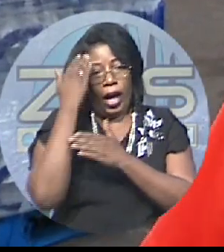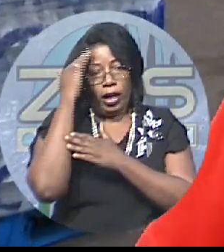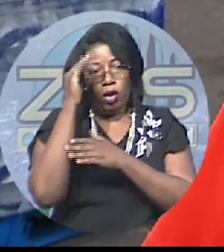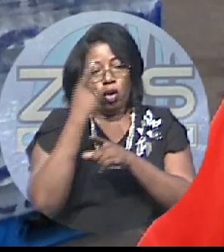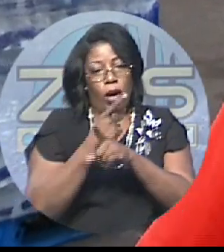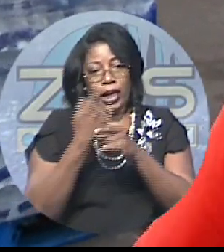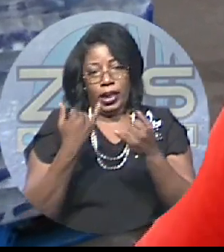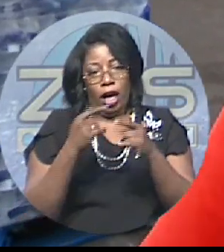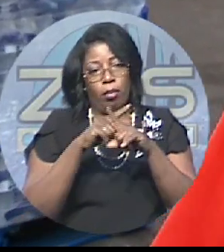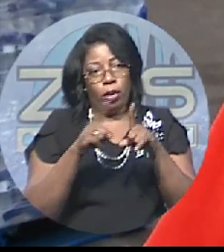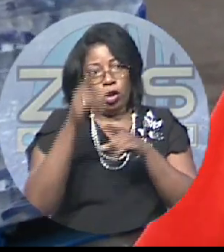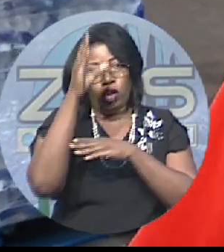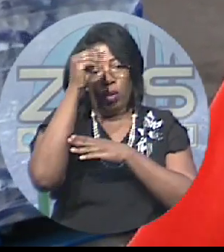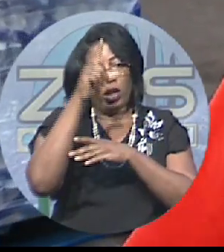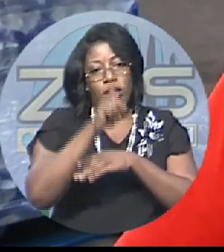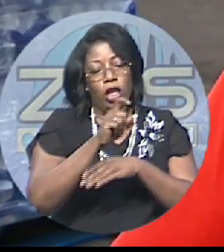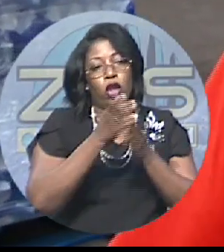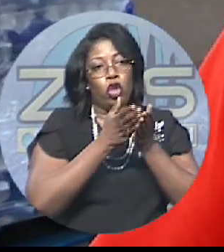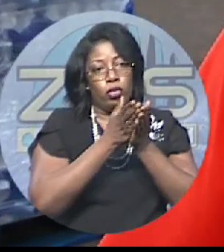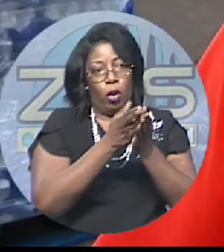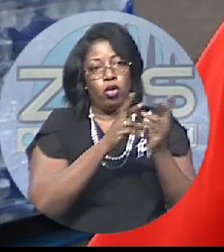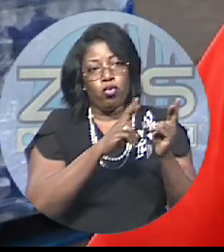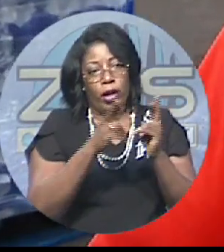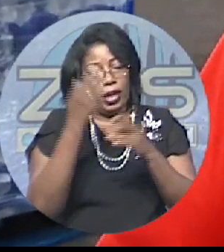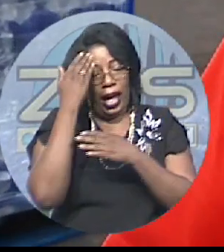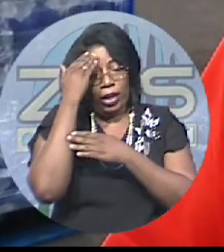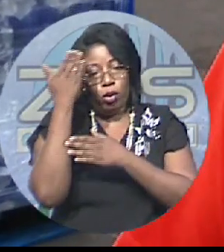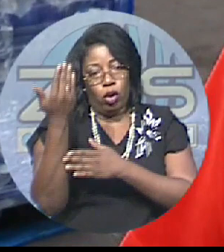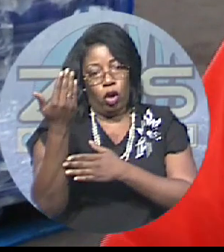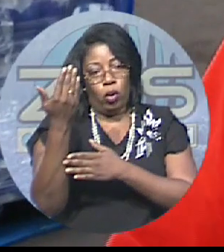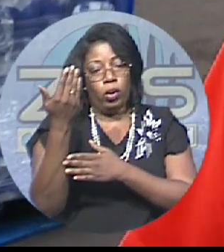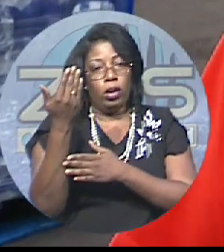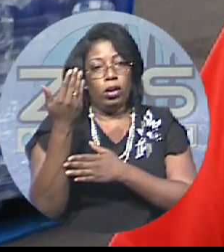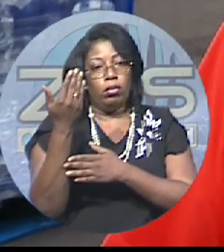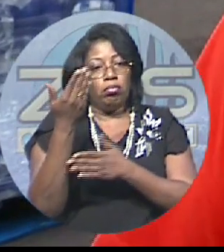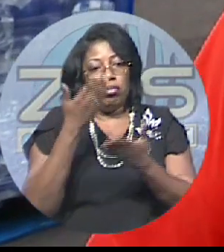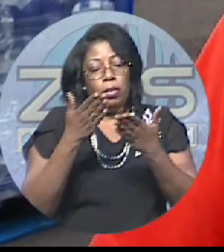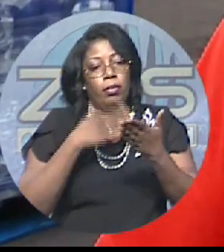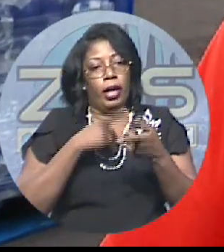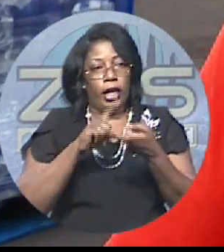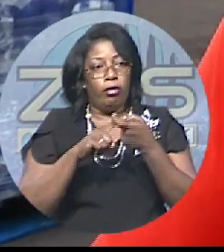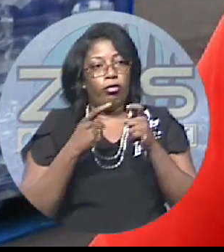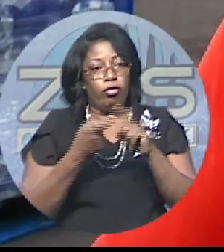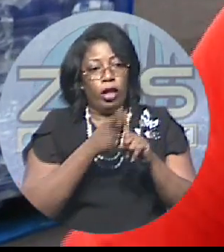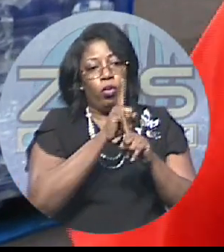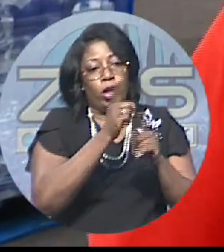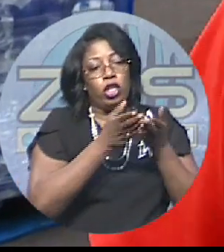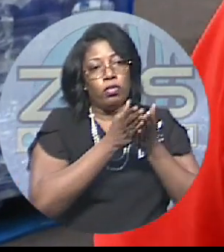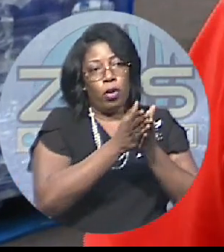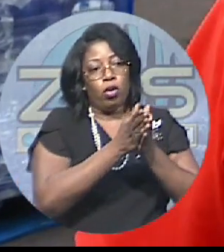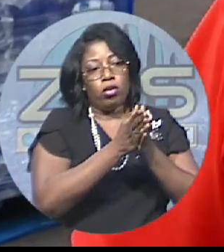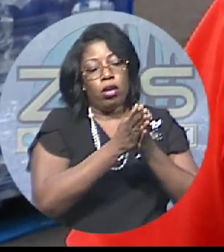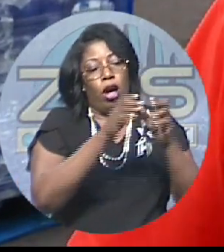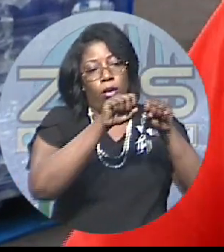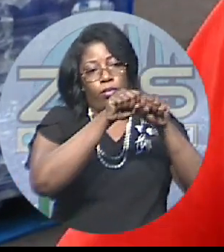those guys really need to get those boats. I don't know if they can salvage. I know my friend Emil, one of his boats completely